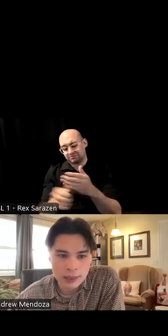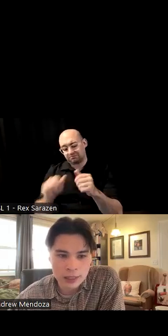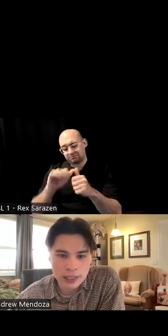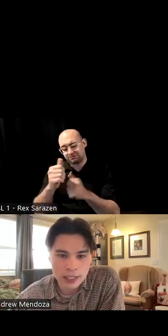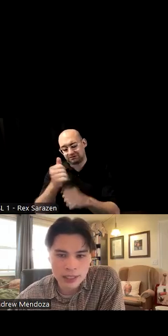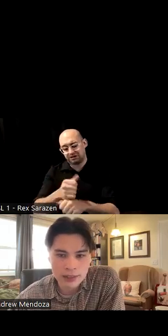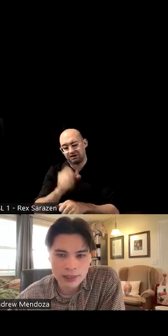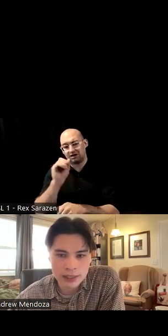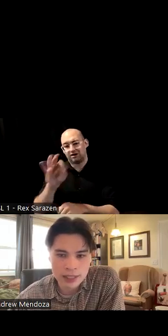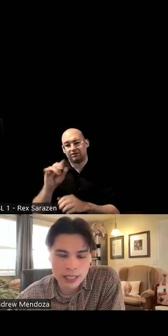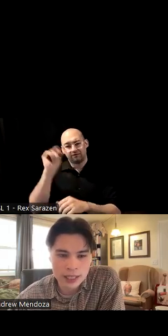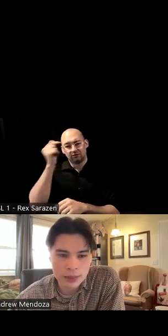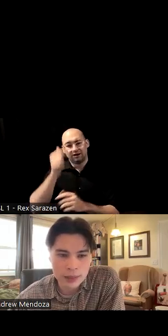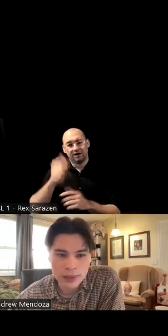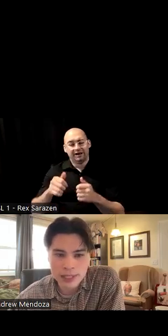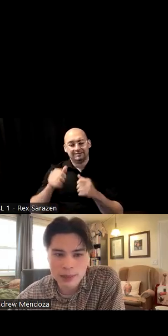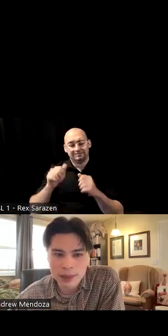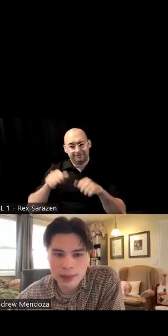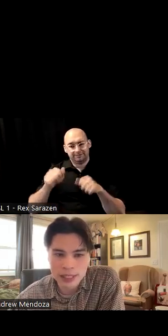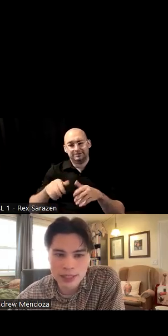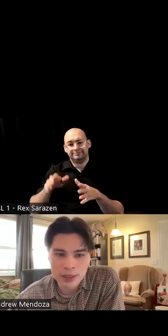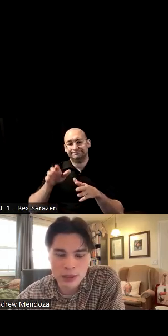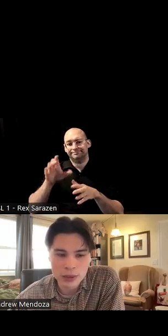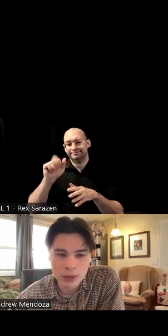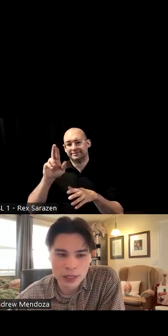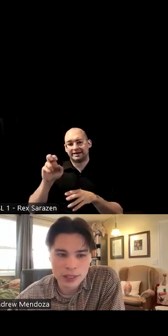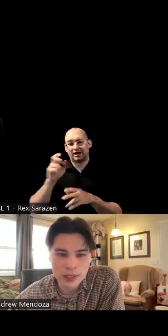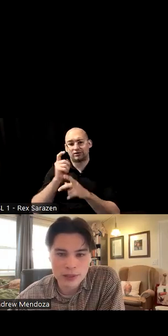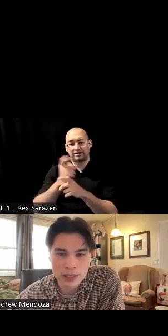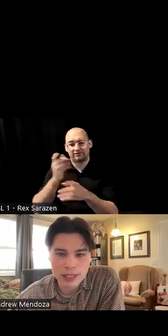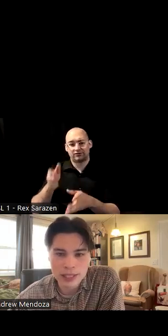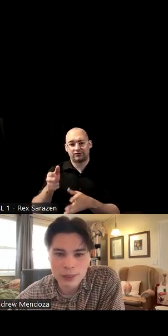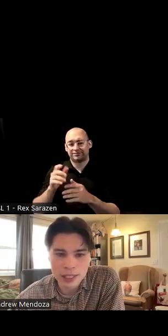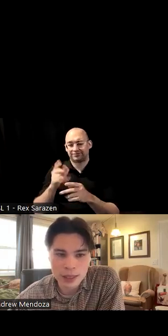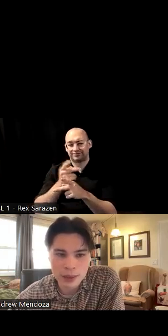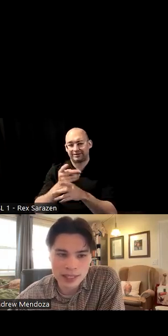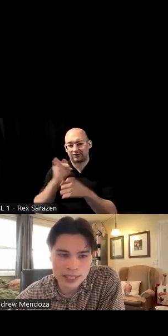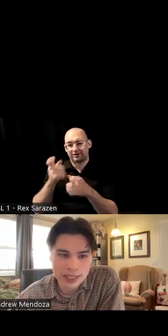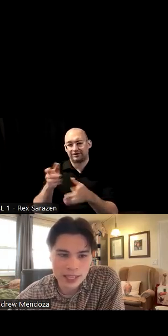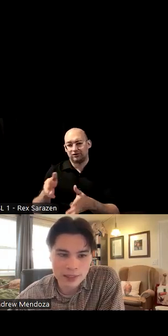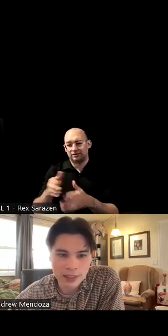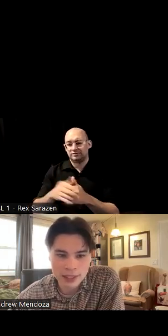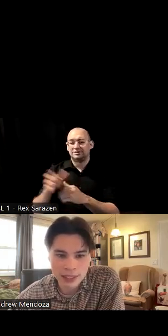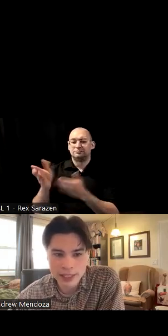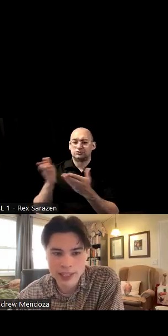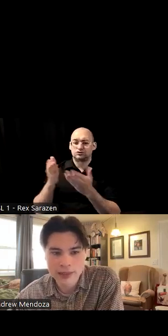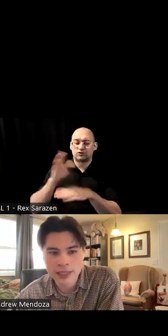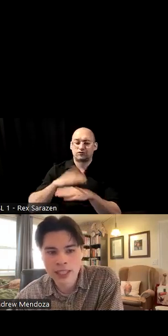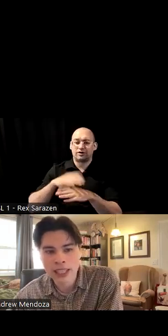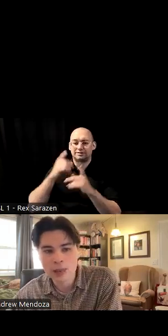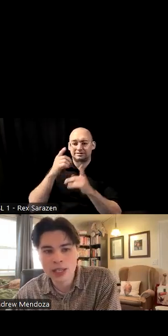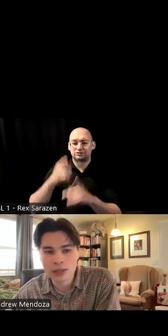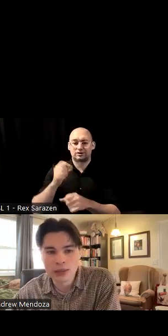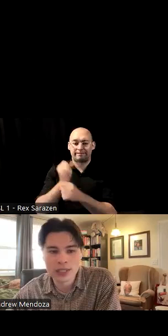by enabling caregivers and people with disabilities to serve on decision-making bodies that affect their